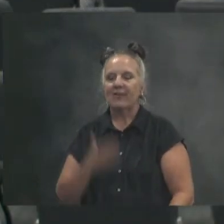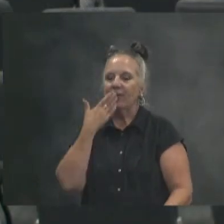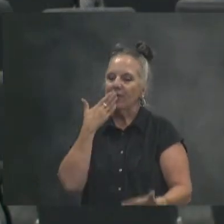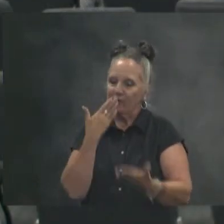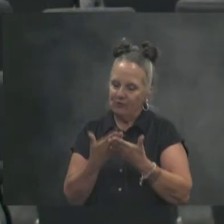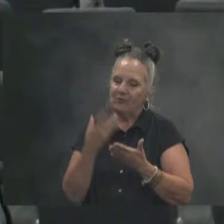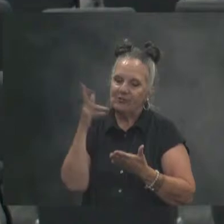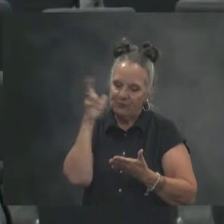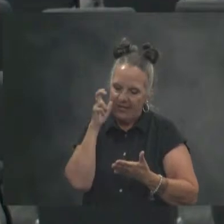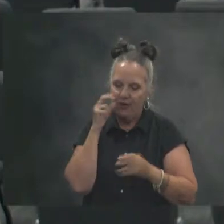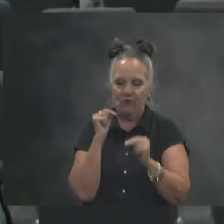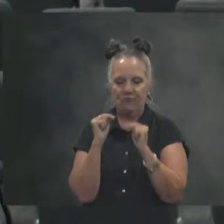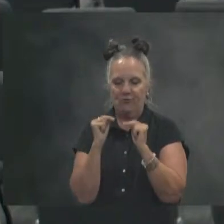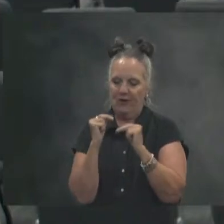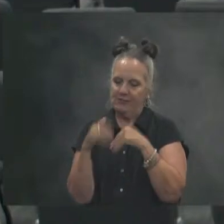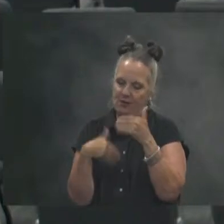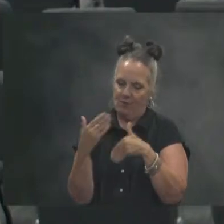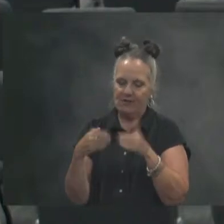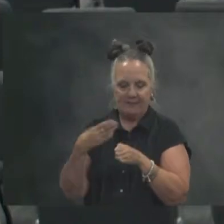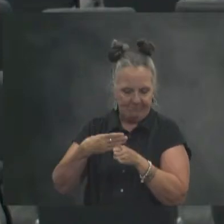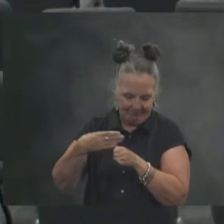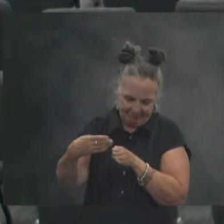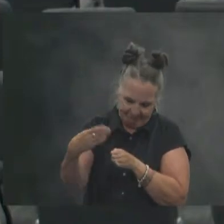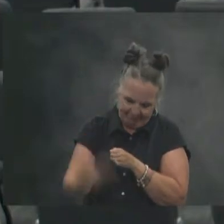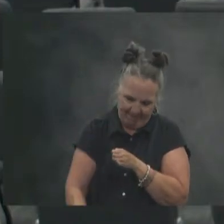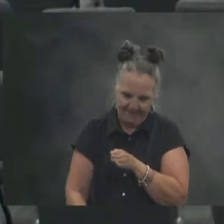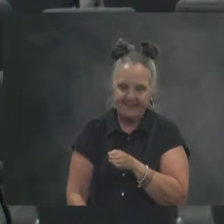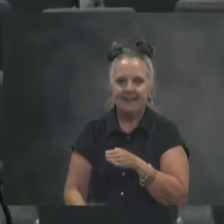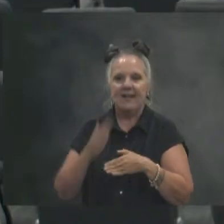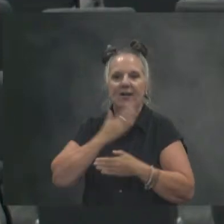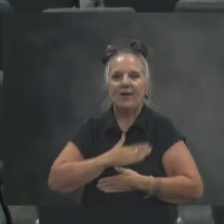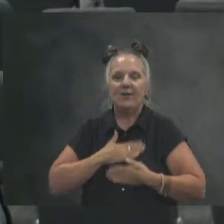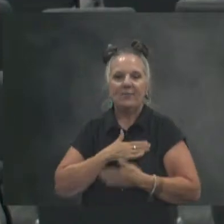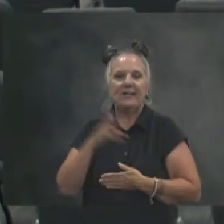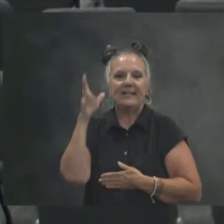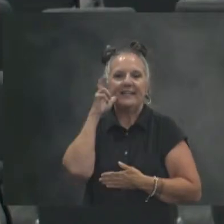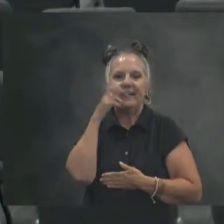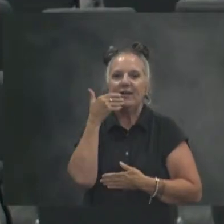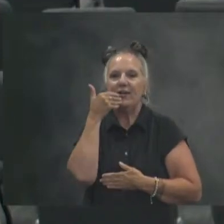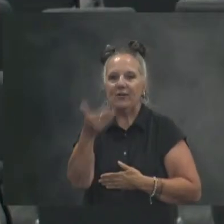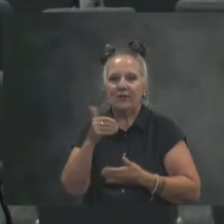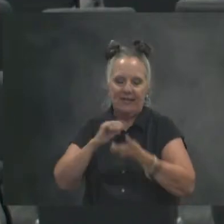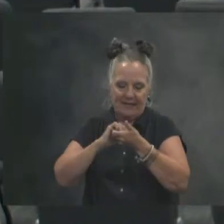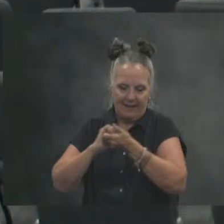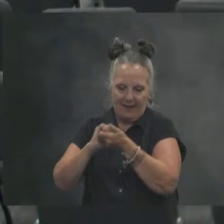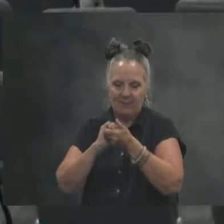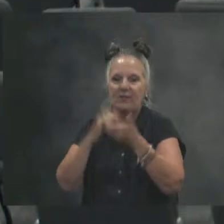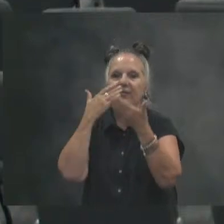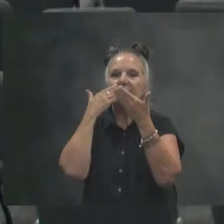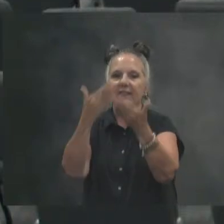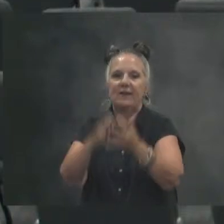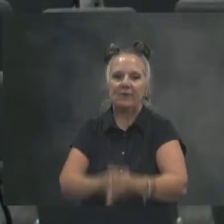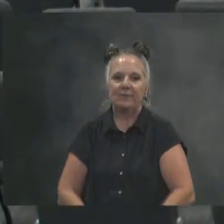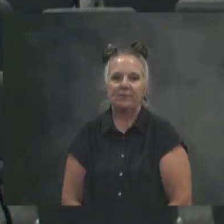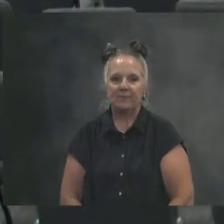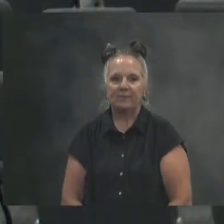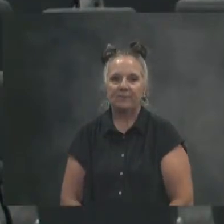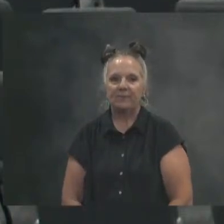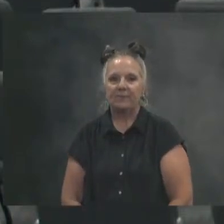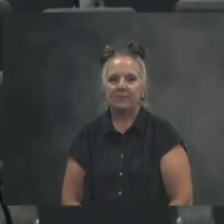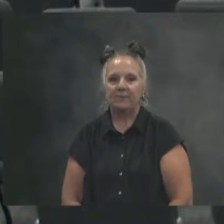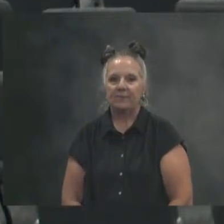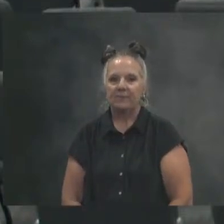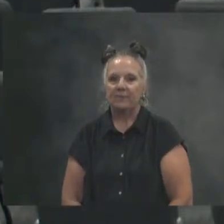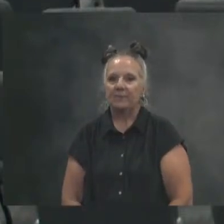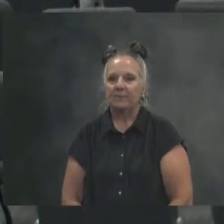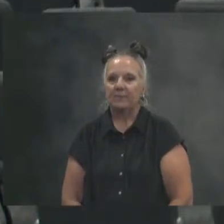negotiation process come to an end, and appreciate hearing about the good collaboration. Thank you so much. Okay,